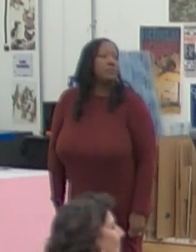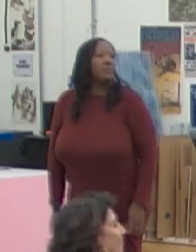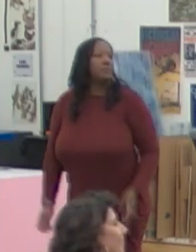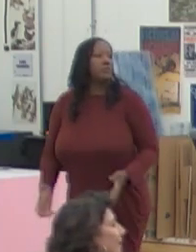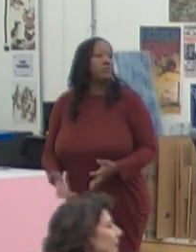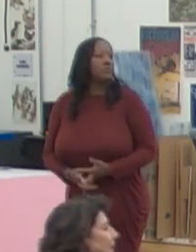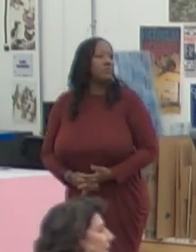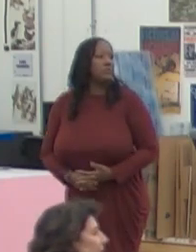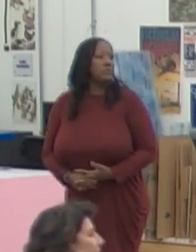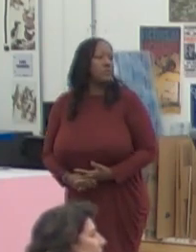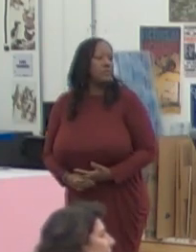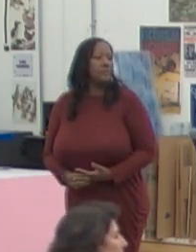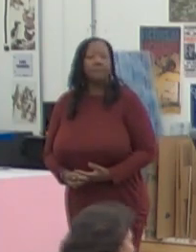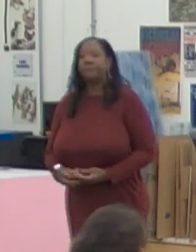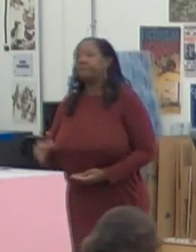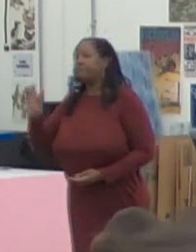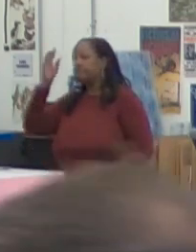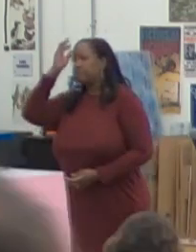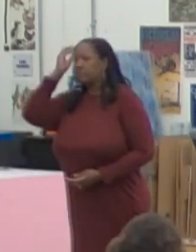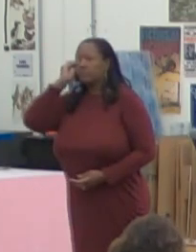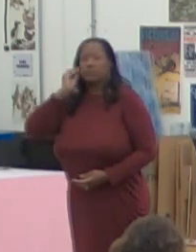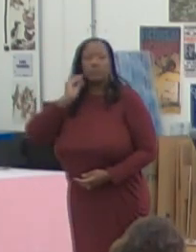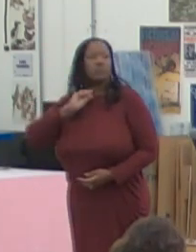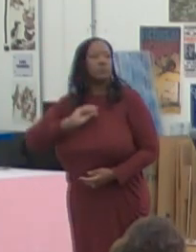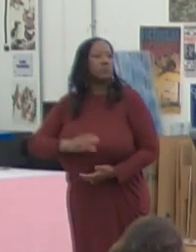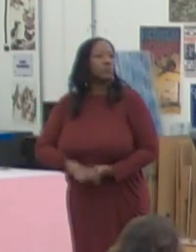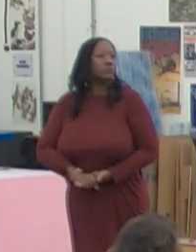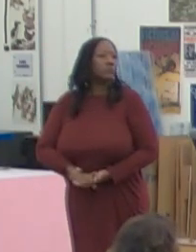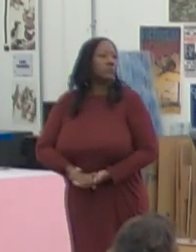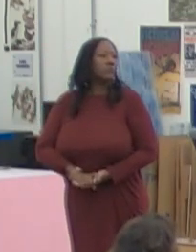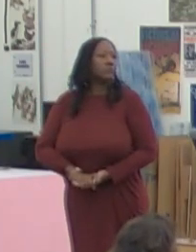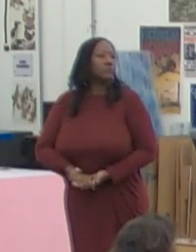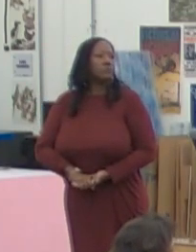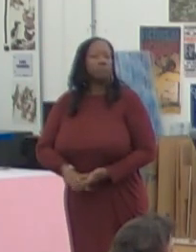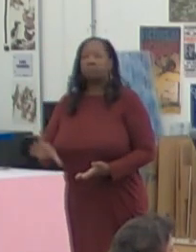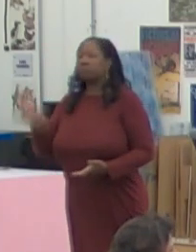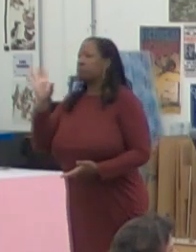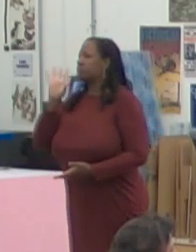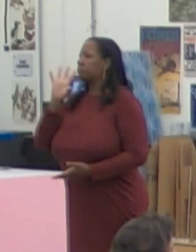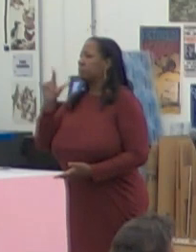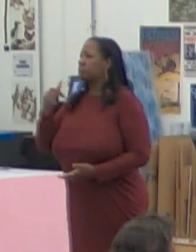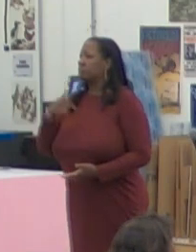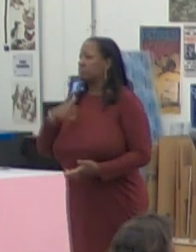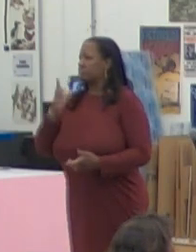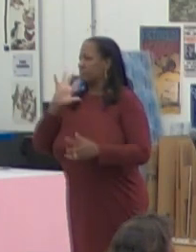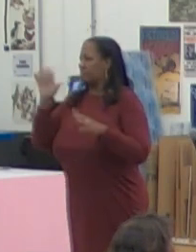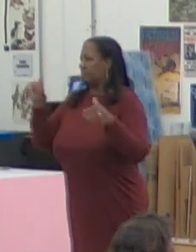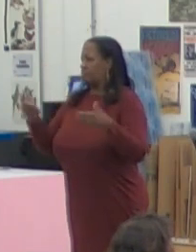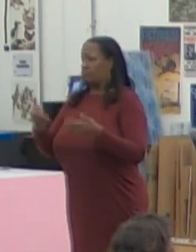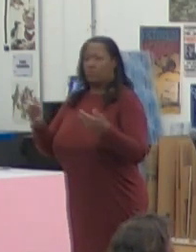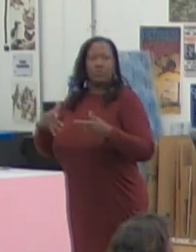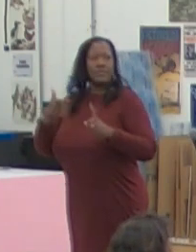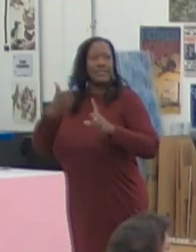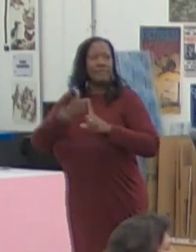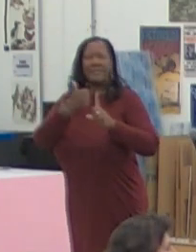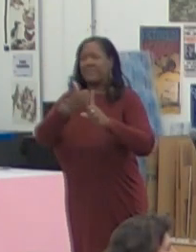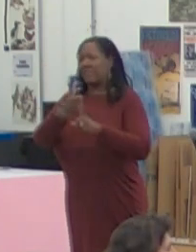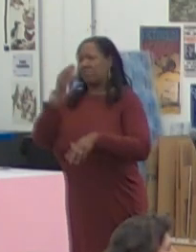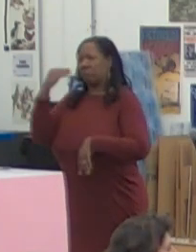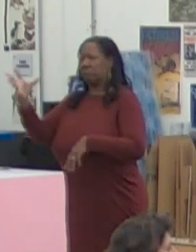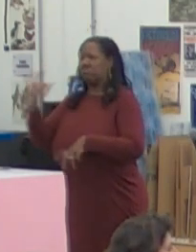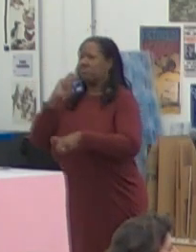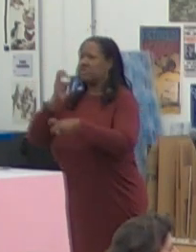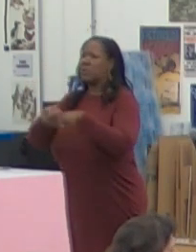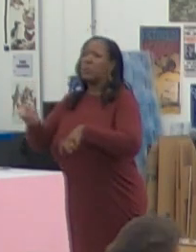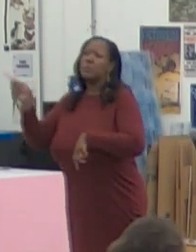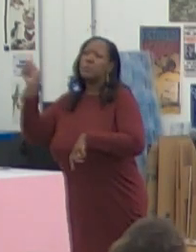what it means to them, you'd get a million different answers. Not everybody can agree, right? But what